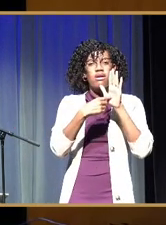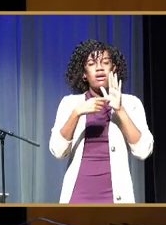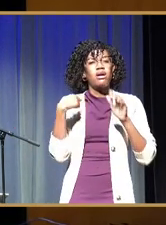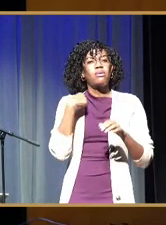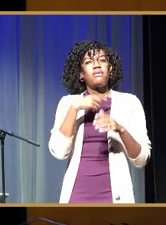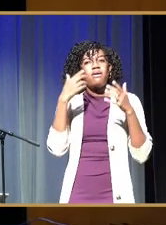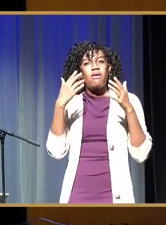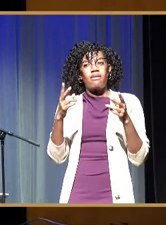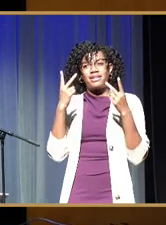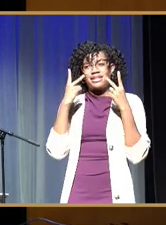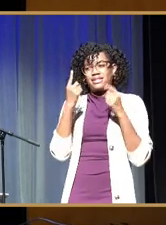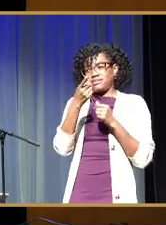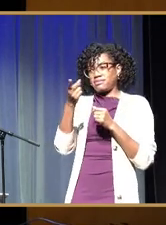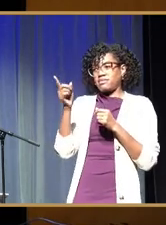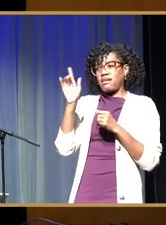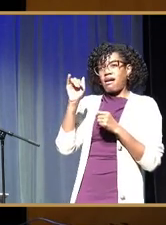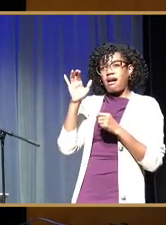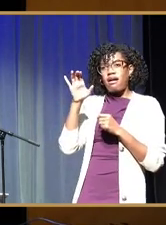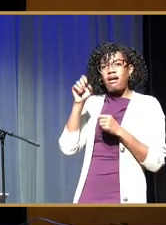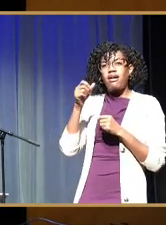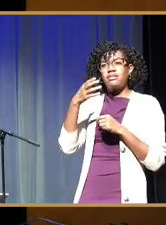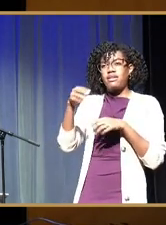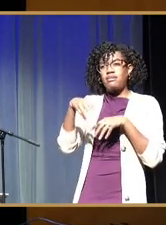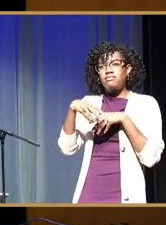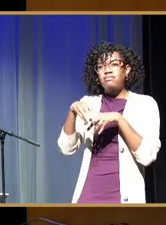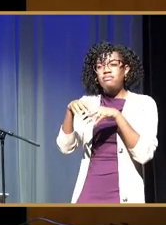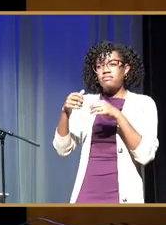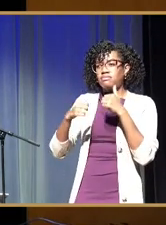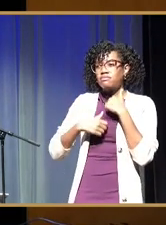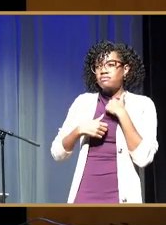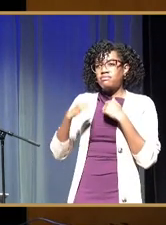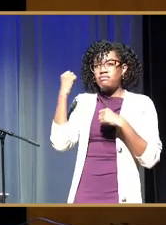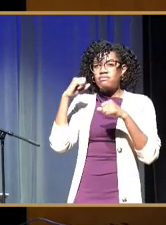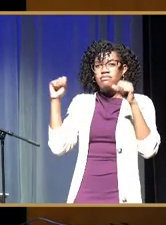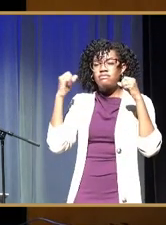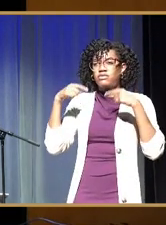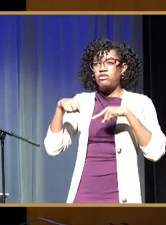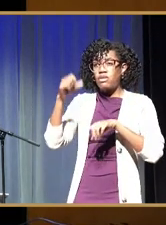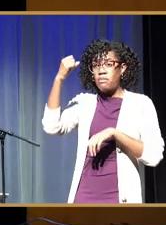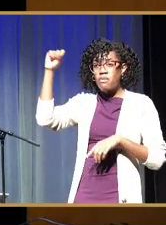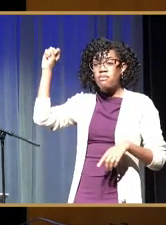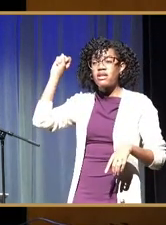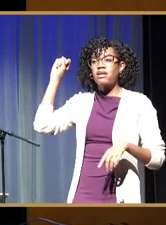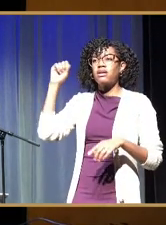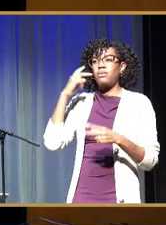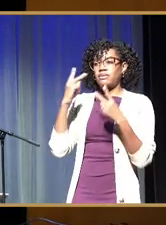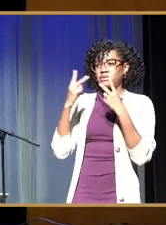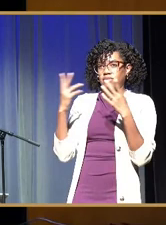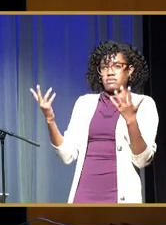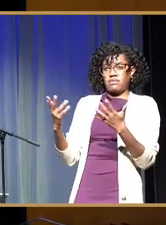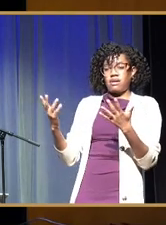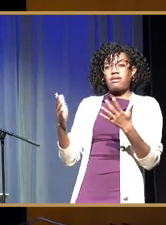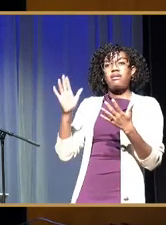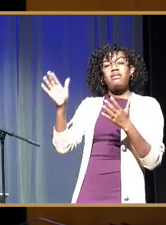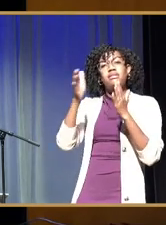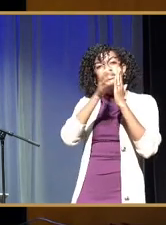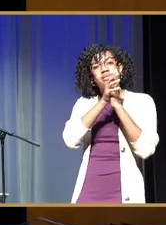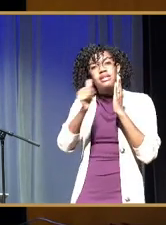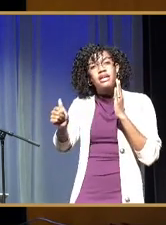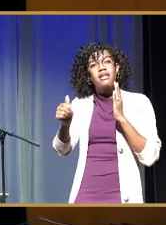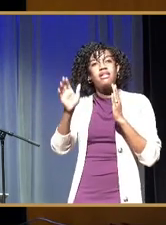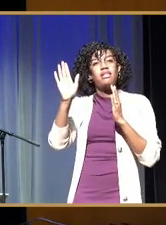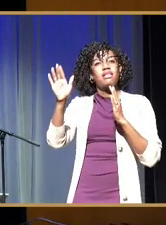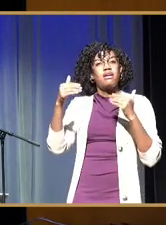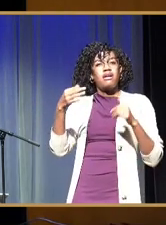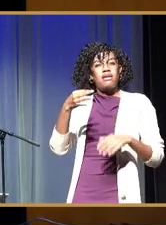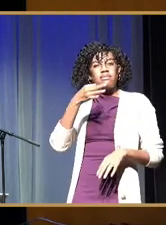those same icons and foot soldiers of the movement is that growing skill and excellence is